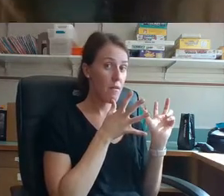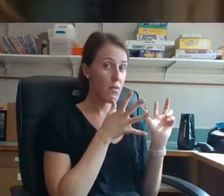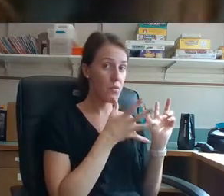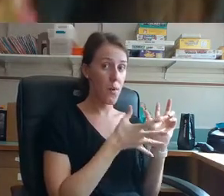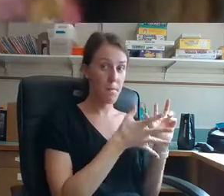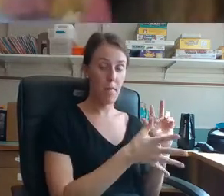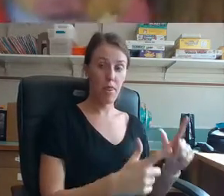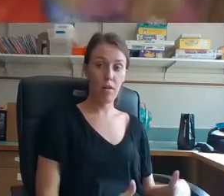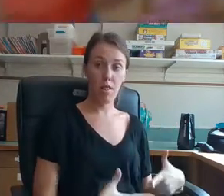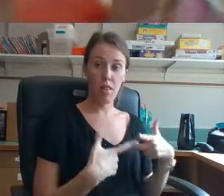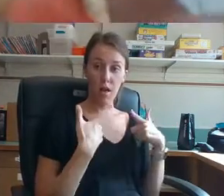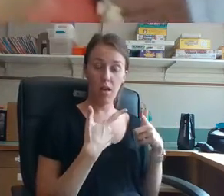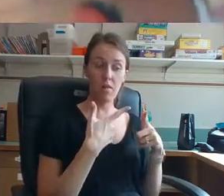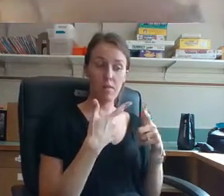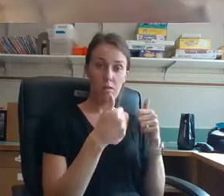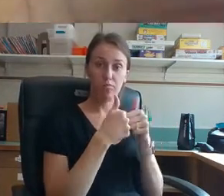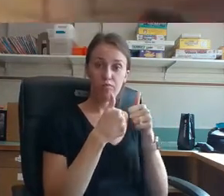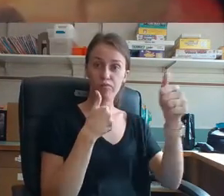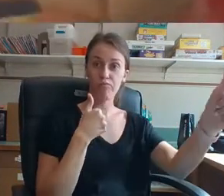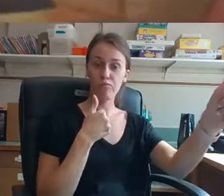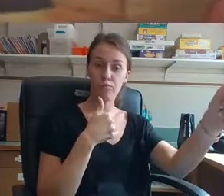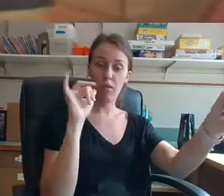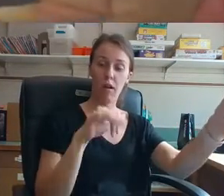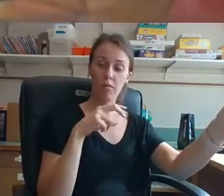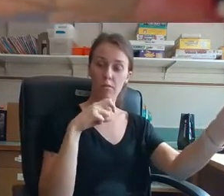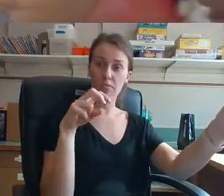of the woods. It's going to be an adventure.